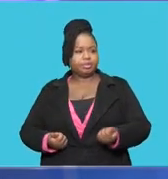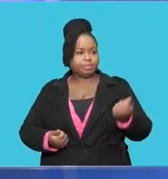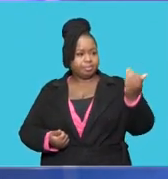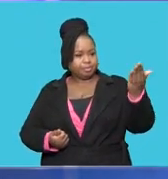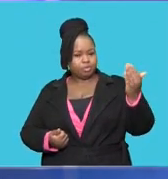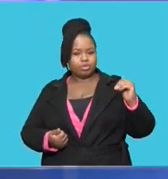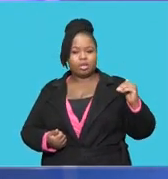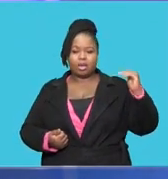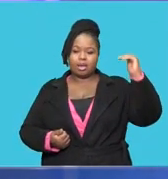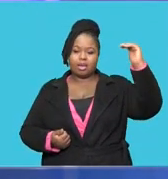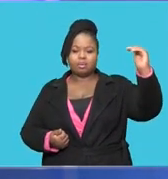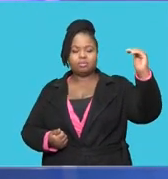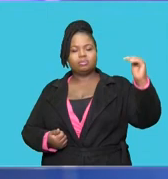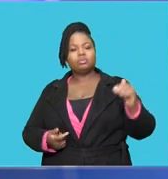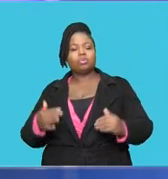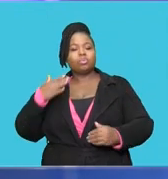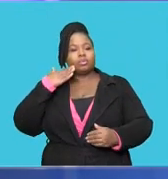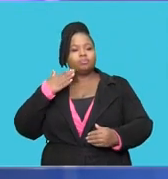highest authority through the hand of